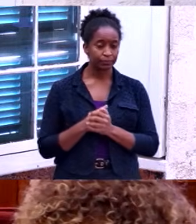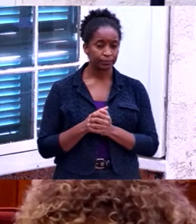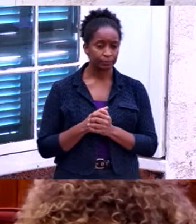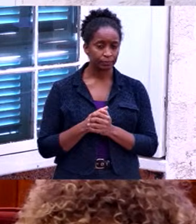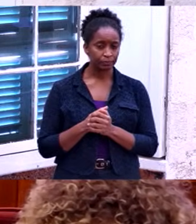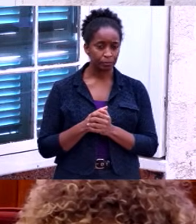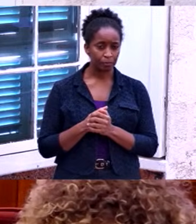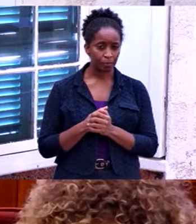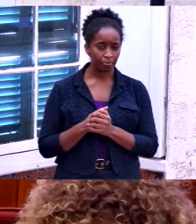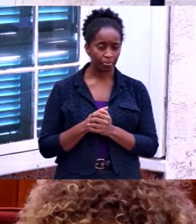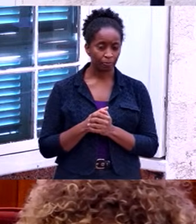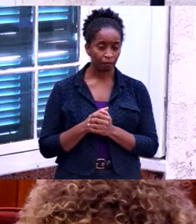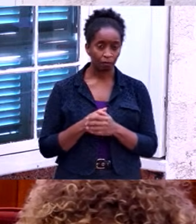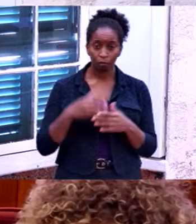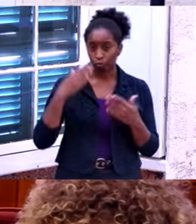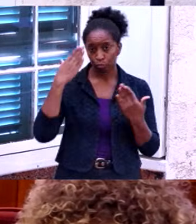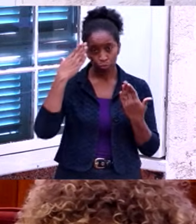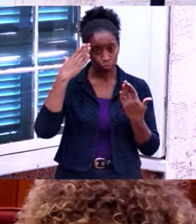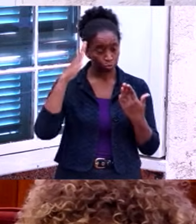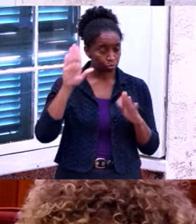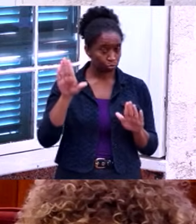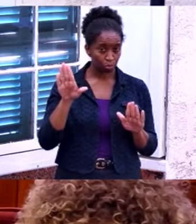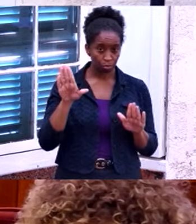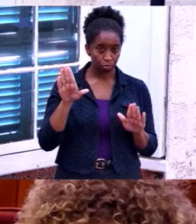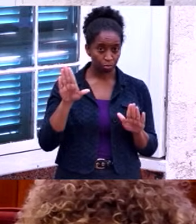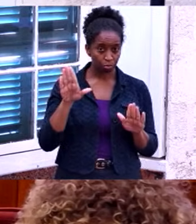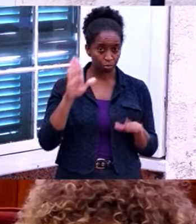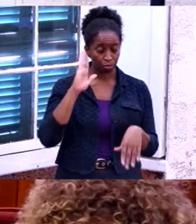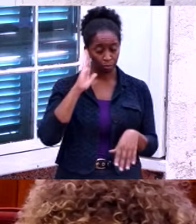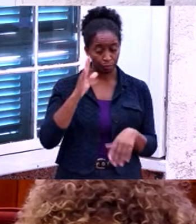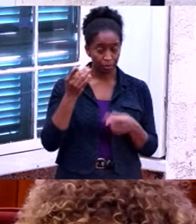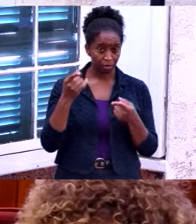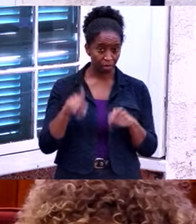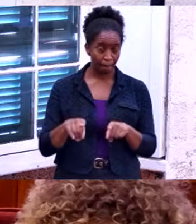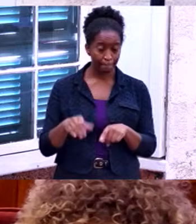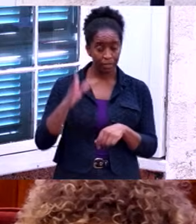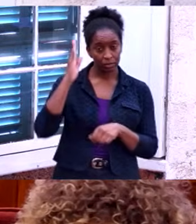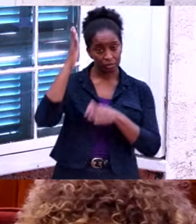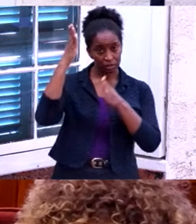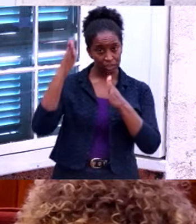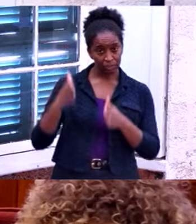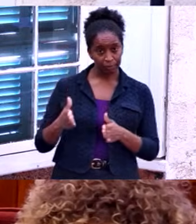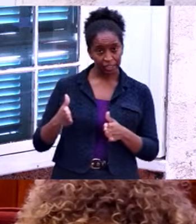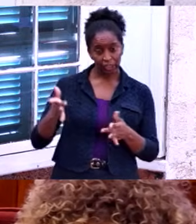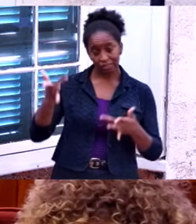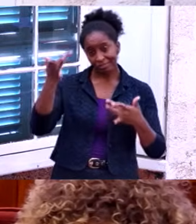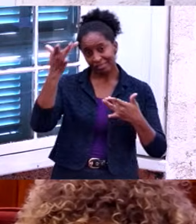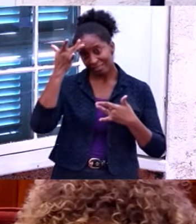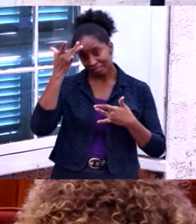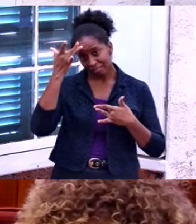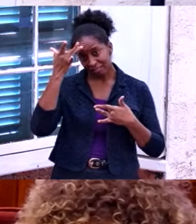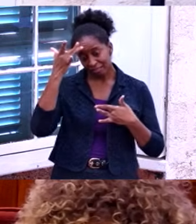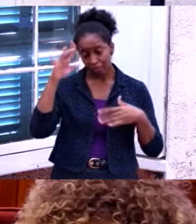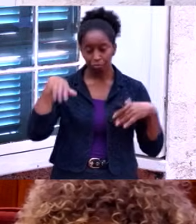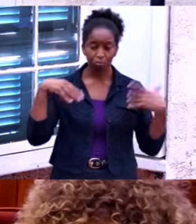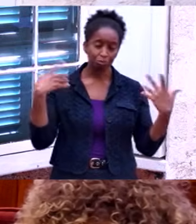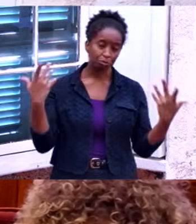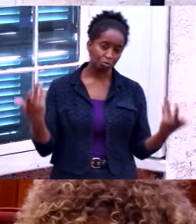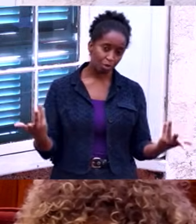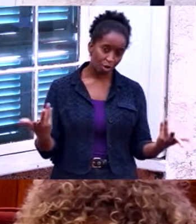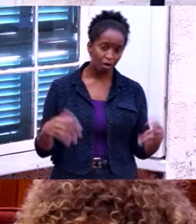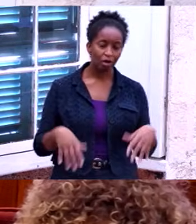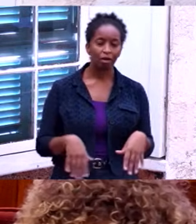morning the speaker will fall ill or be detained at home by his or her wife